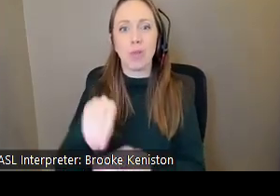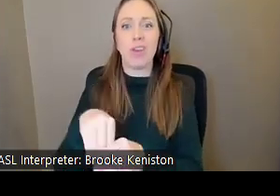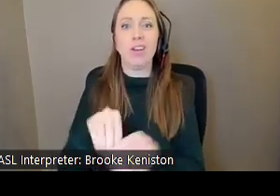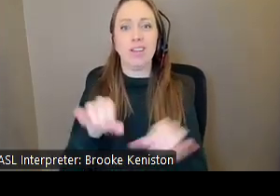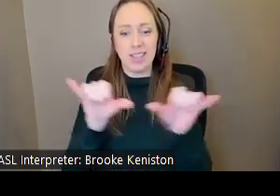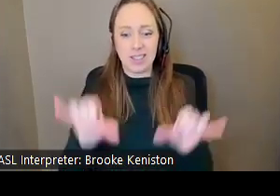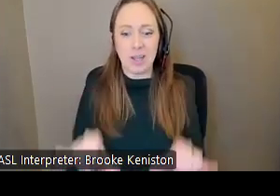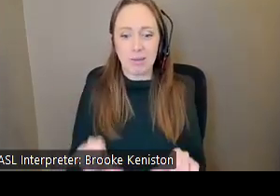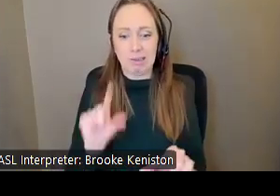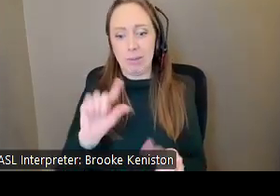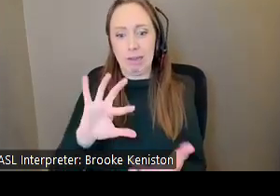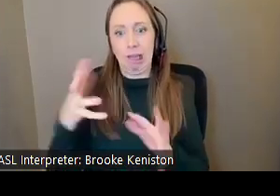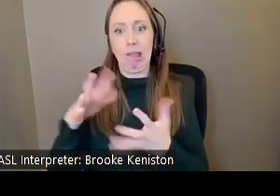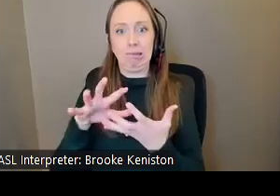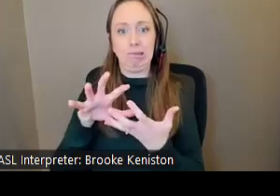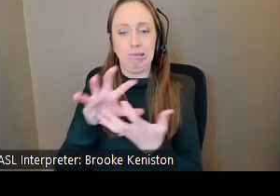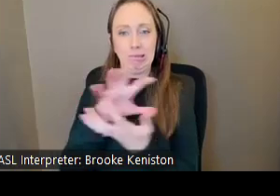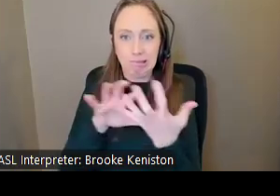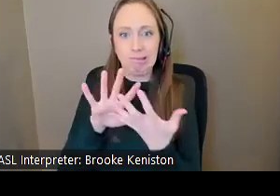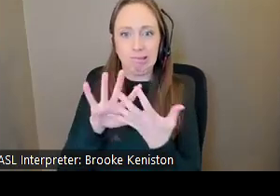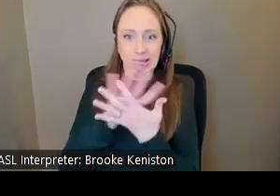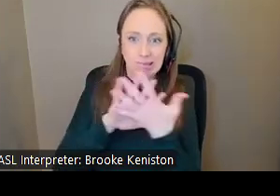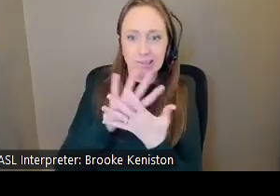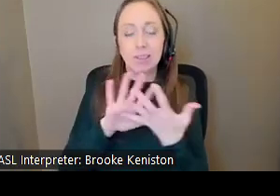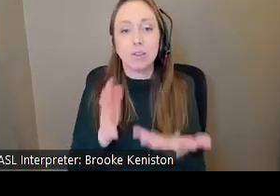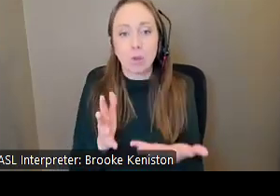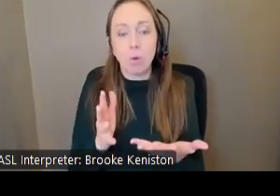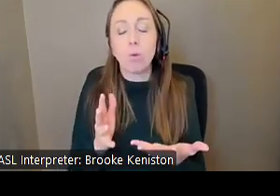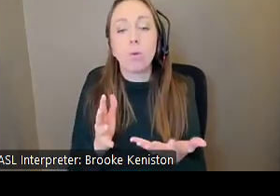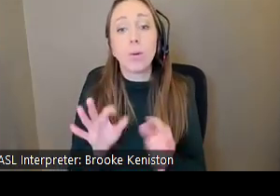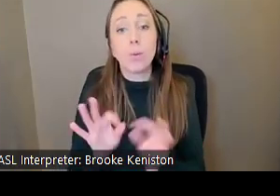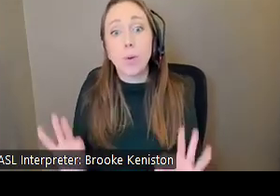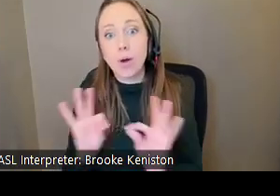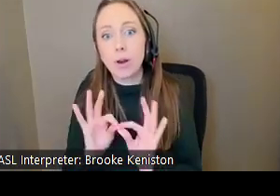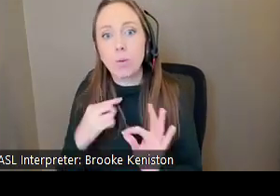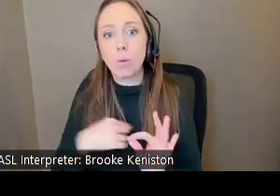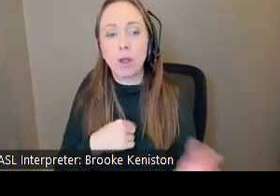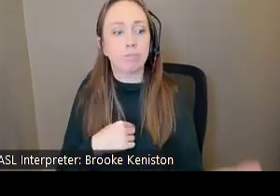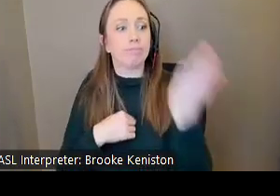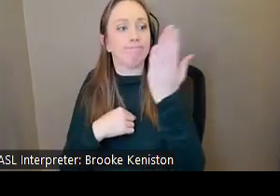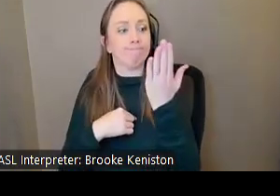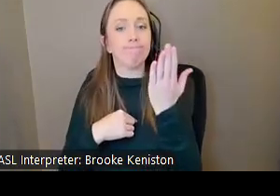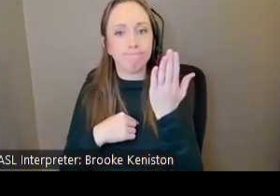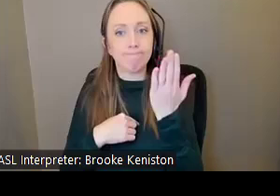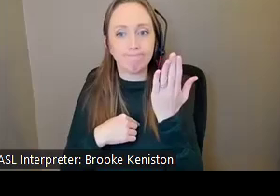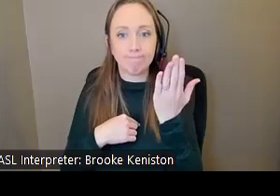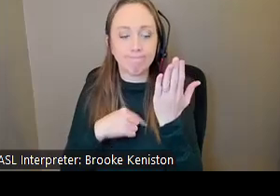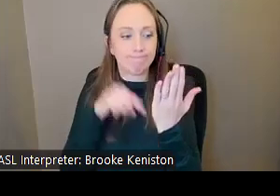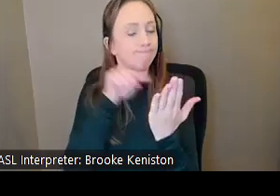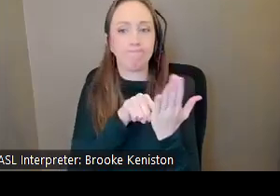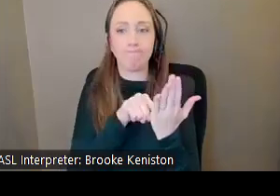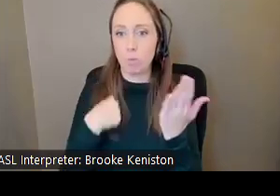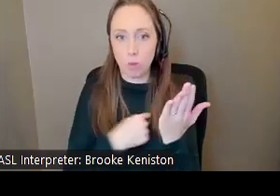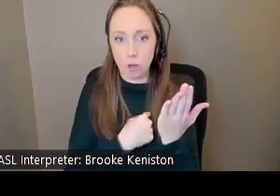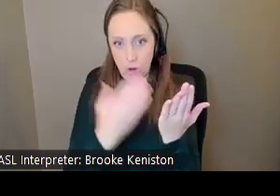think our contention is that we kind of had to put this in our viewfinder with a lot more emphasis and can't lose the mark